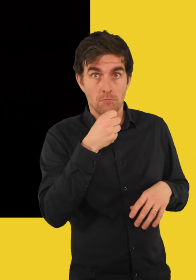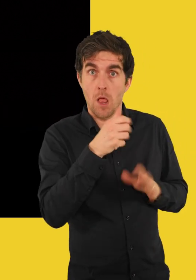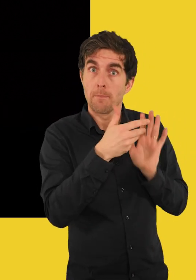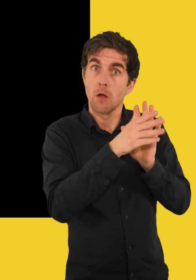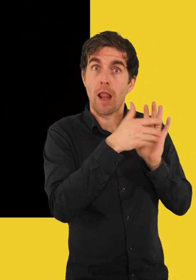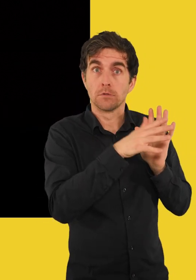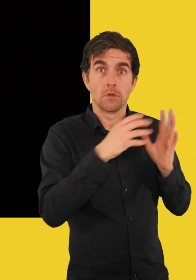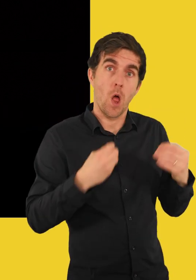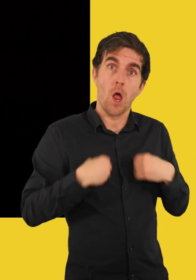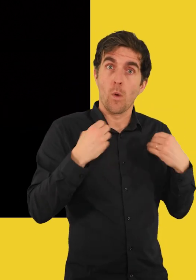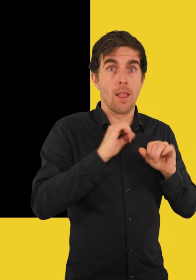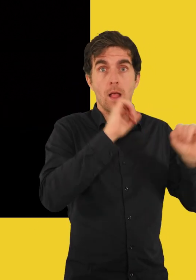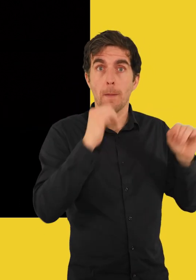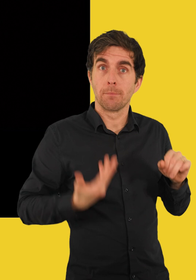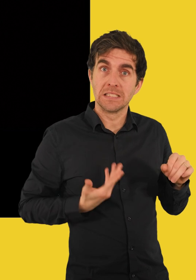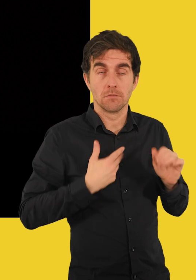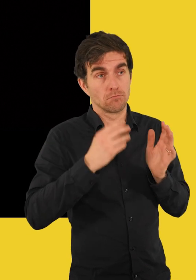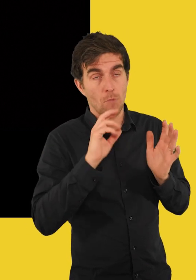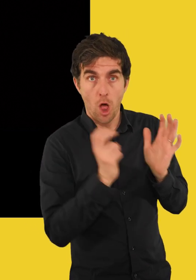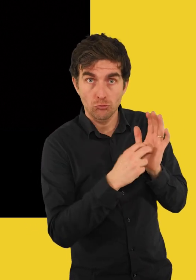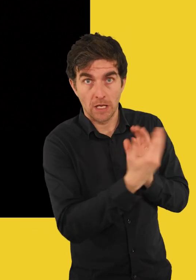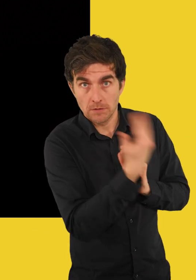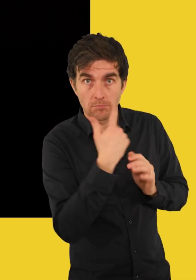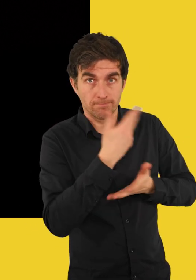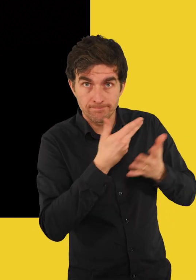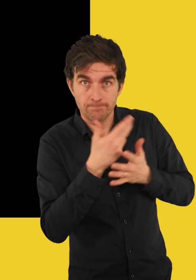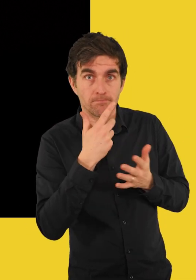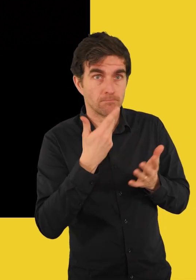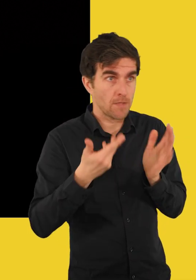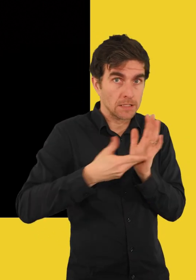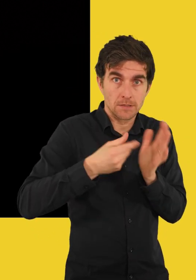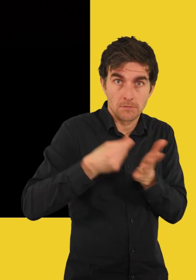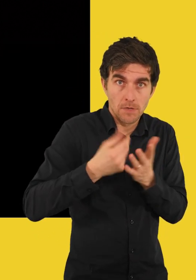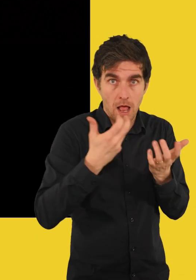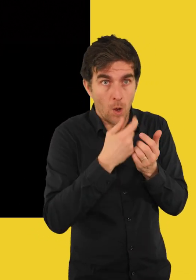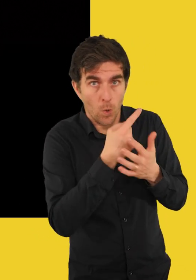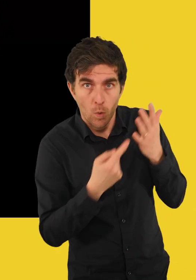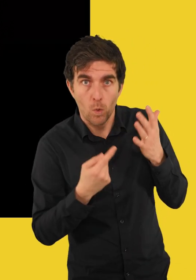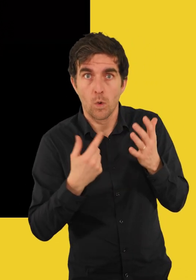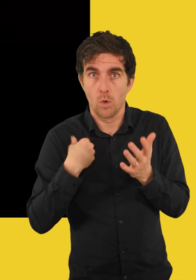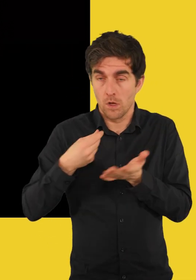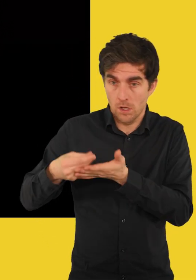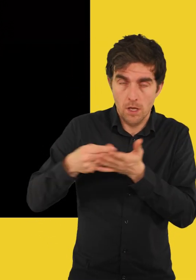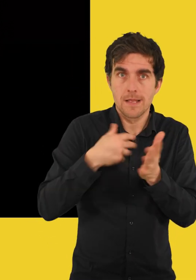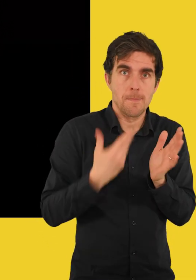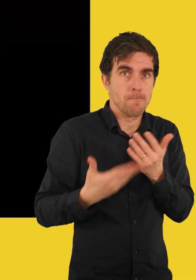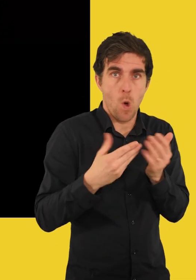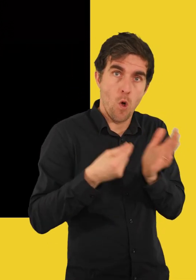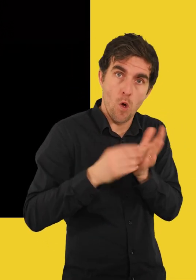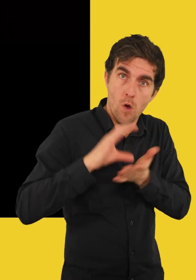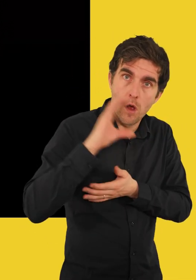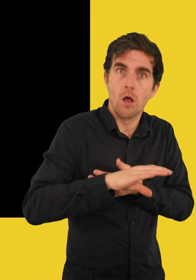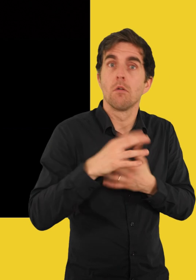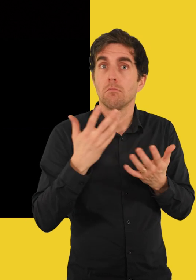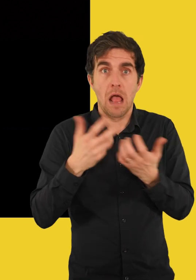owned businesses for your contracts? Do you have an additional budget for investing in access beyond the typical funding pot? Do you know if your